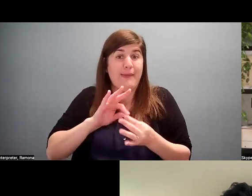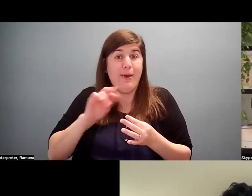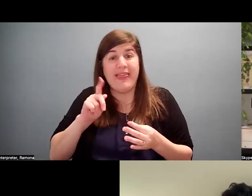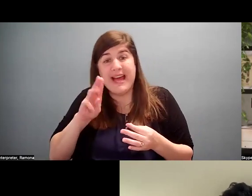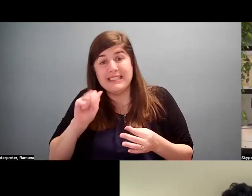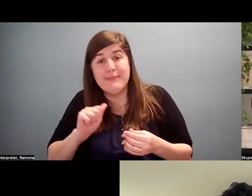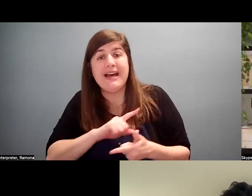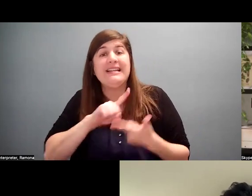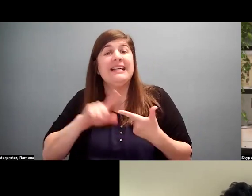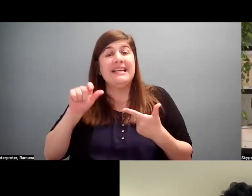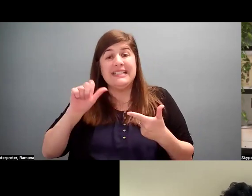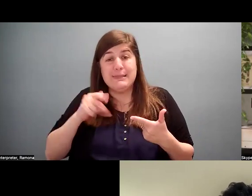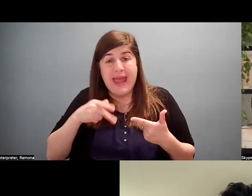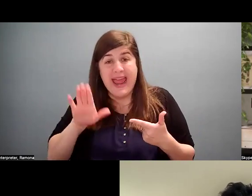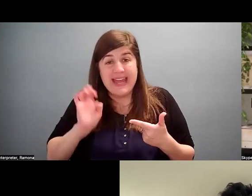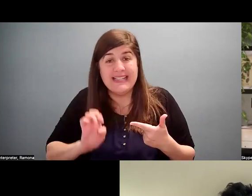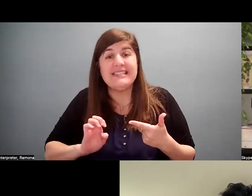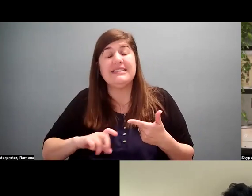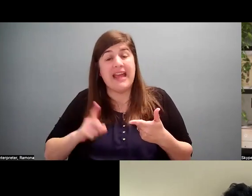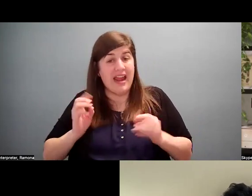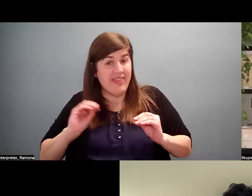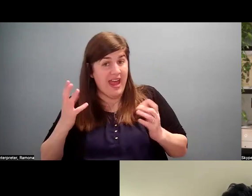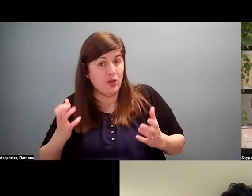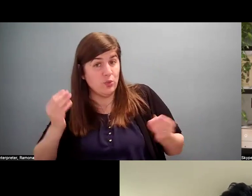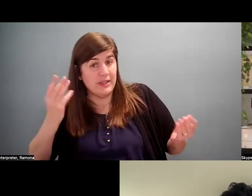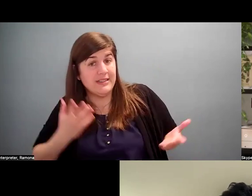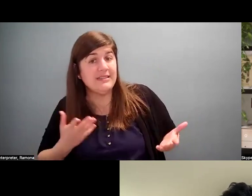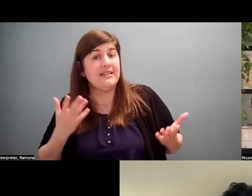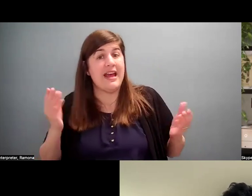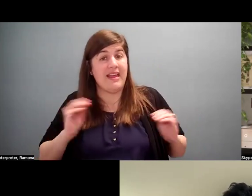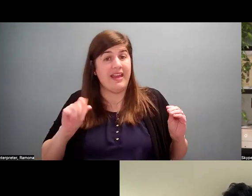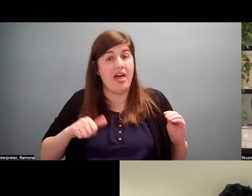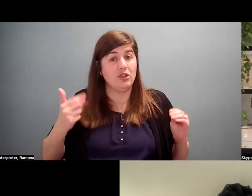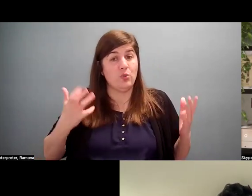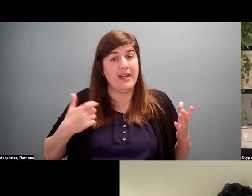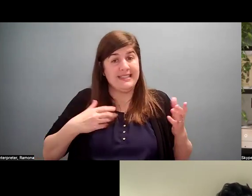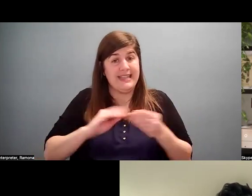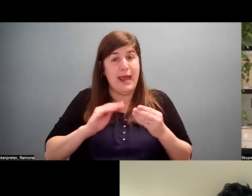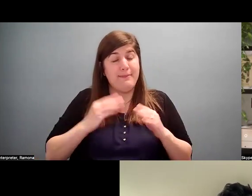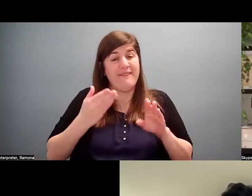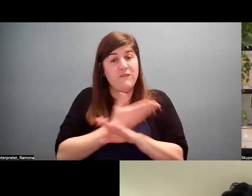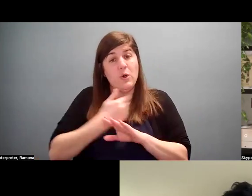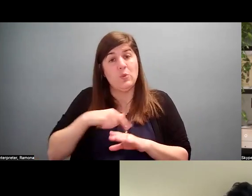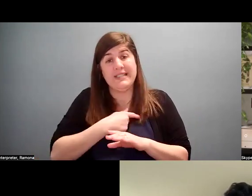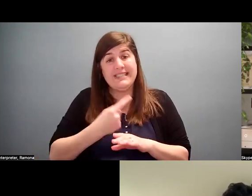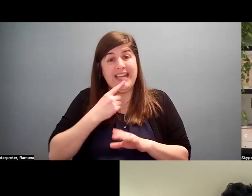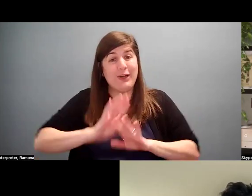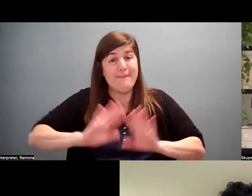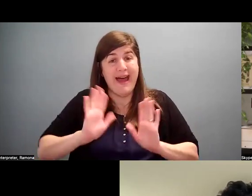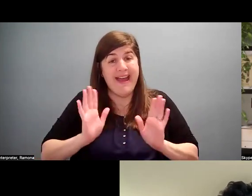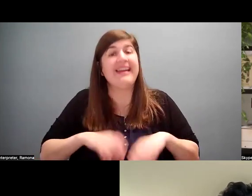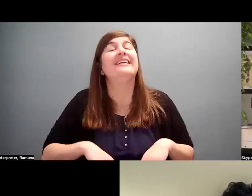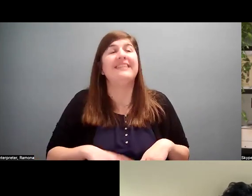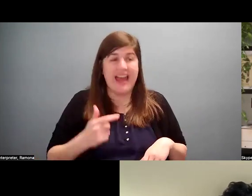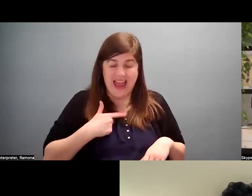space and your studies. Is there anything else you'd like us to know? Anything else you'd like us to plug before we say goodbye? No, I think that's it.